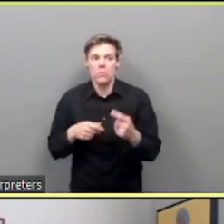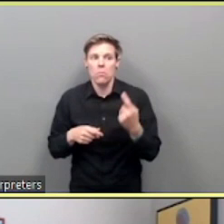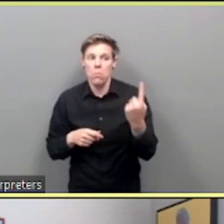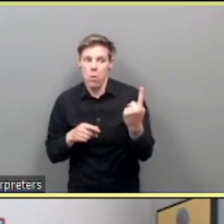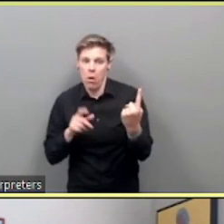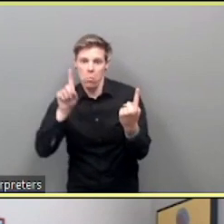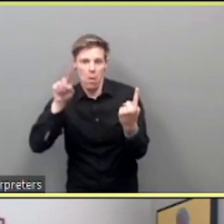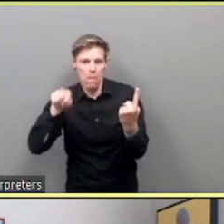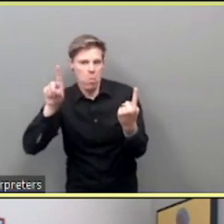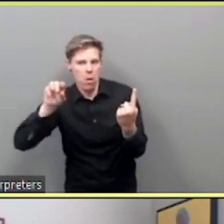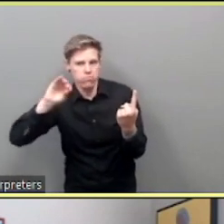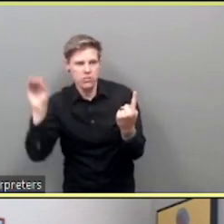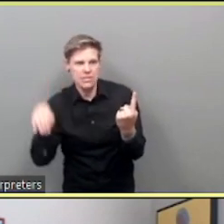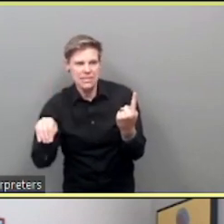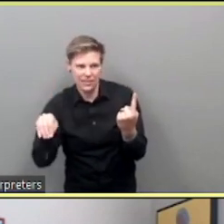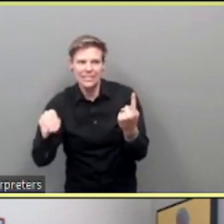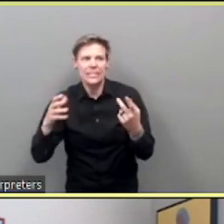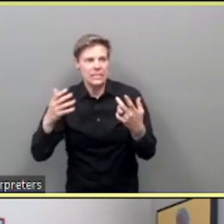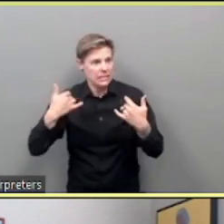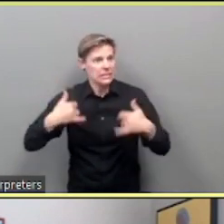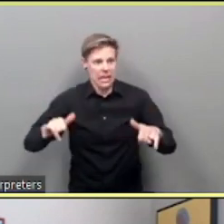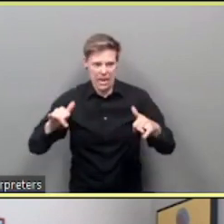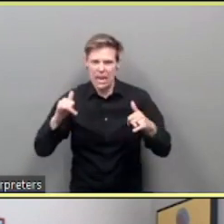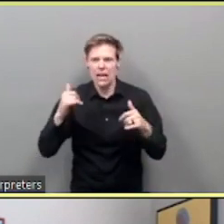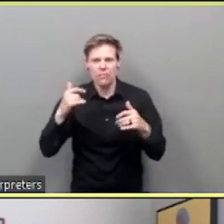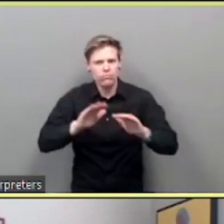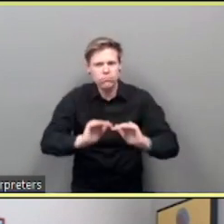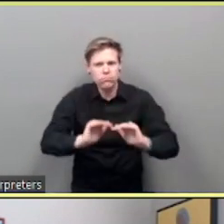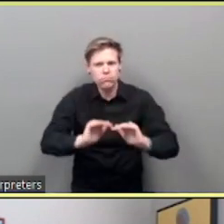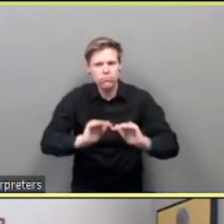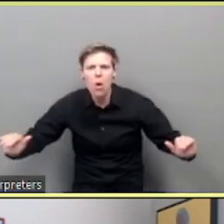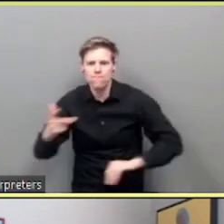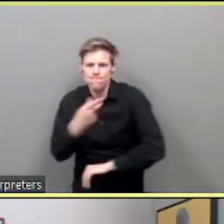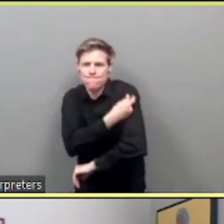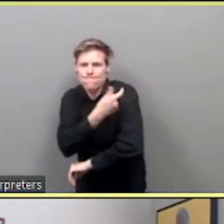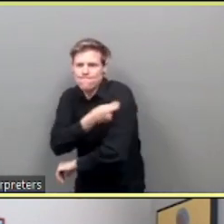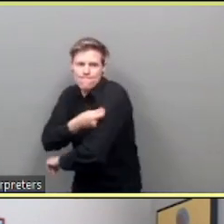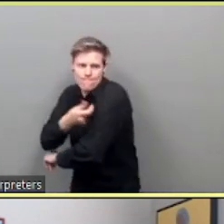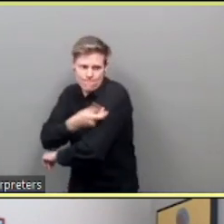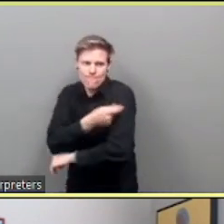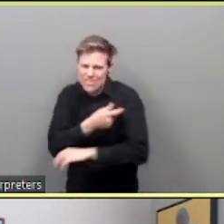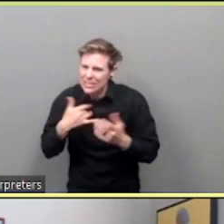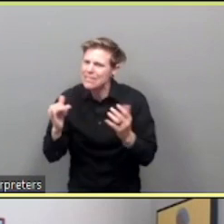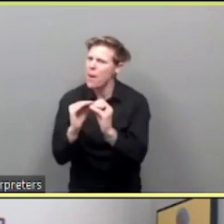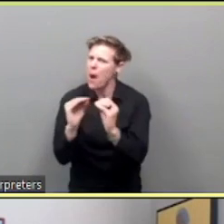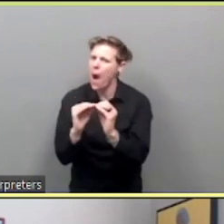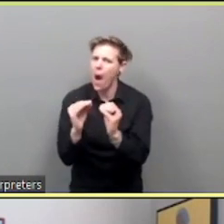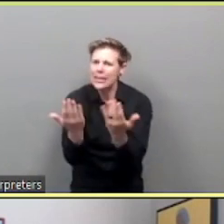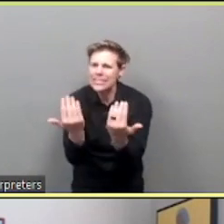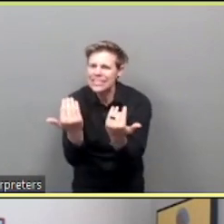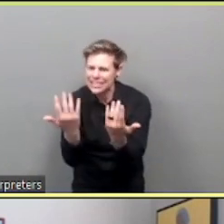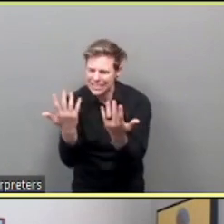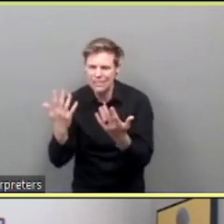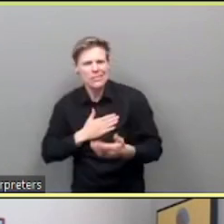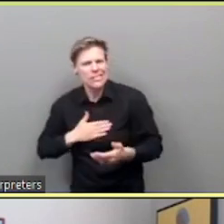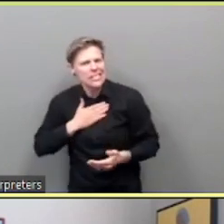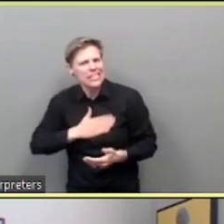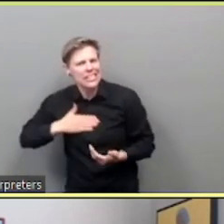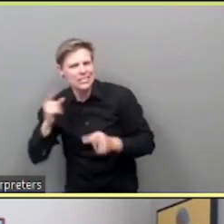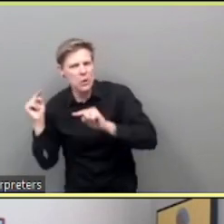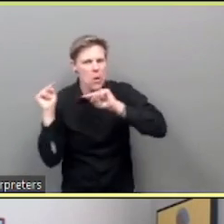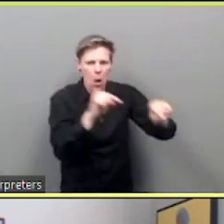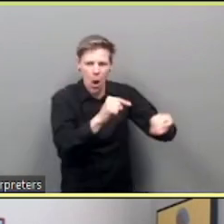have a bit to go on the kids, but keep on getting your kids vaccinated so that they can stay safe in school. Next slide.